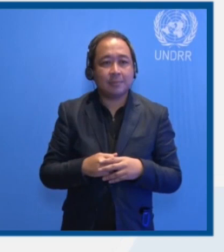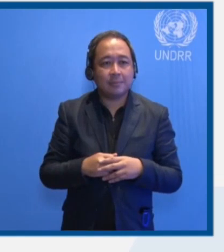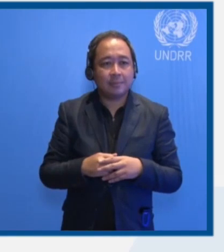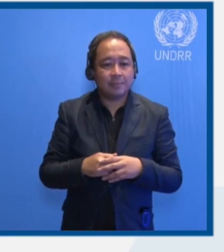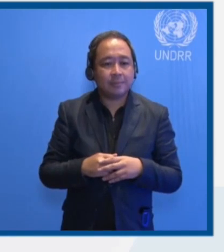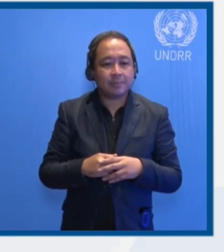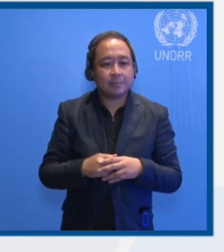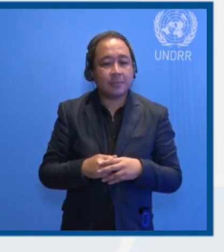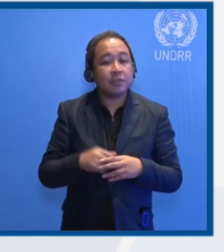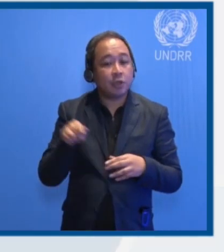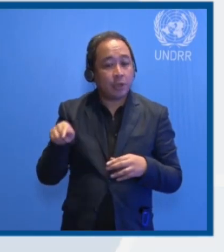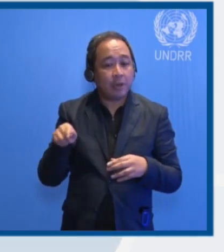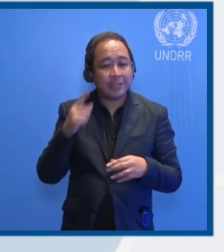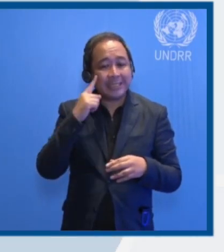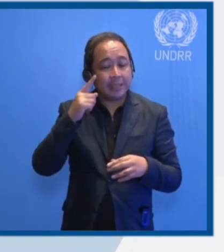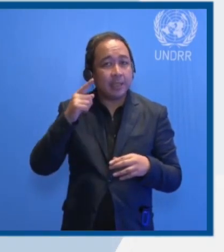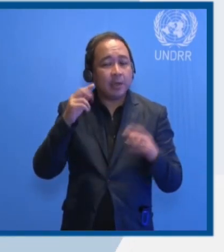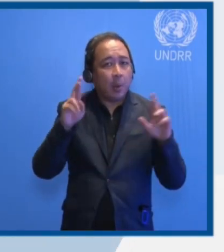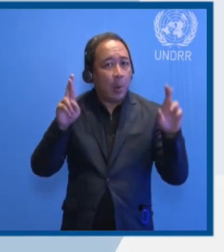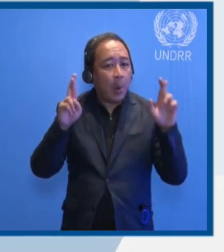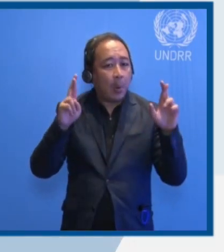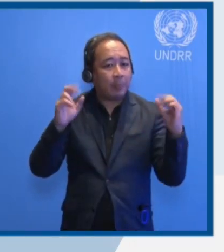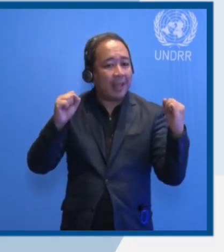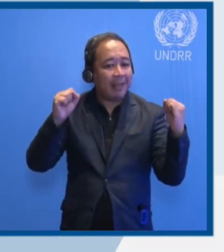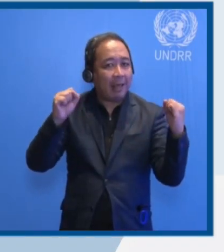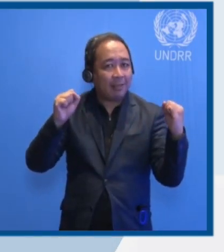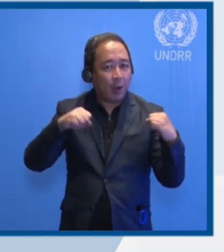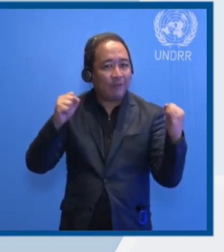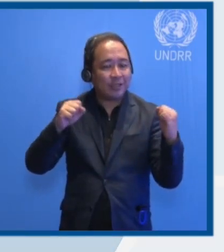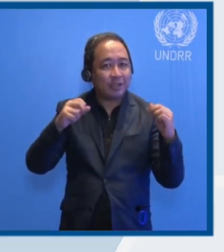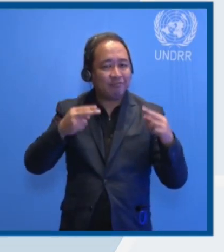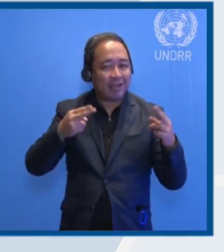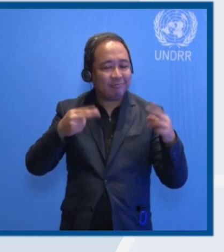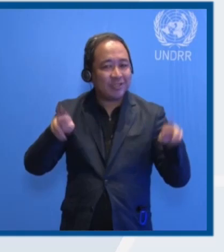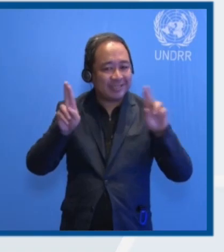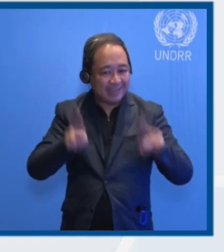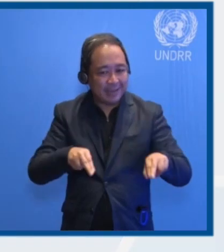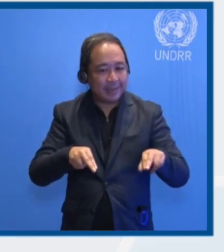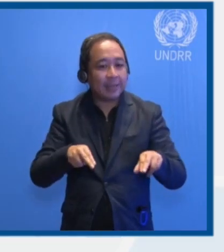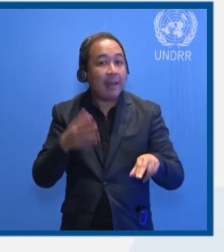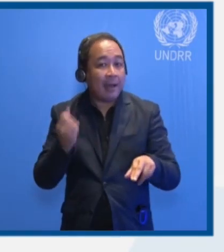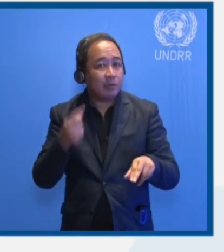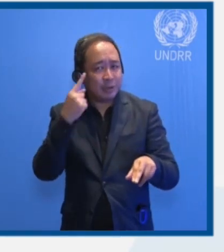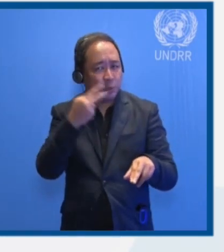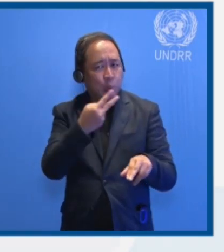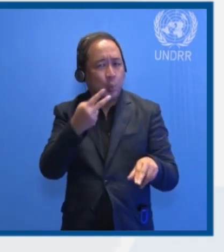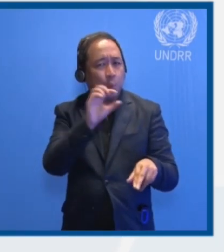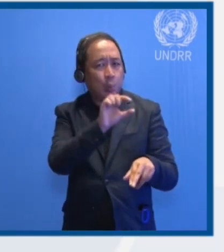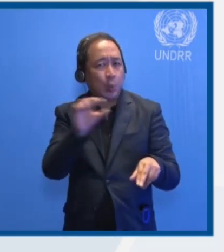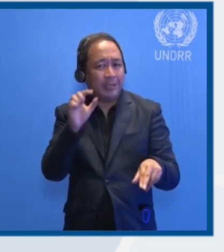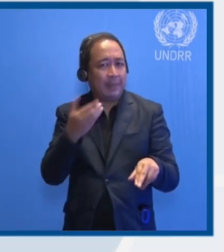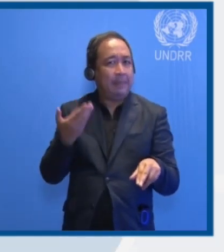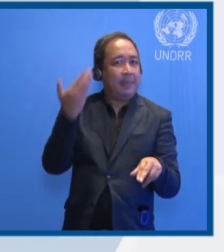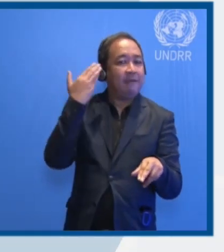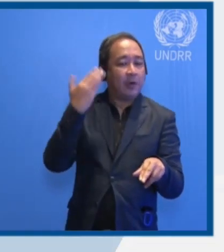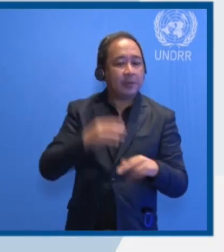in Abidjan 2 weeks ago. And financial institution helps Indonesia's commitment to restore degraded